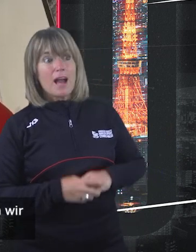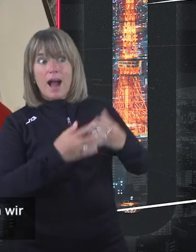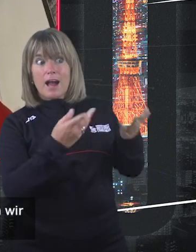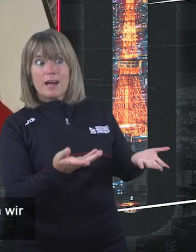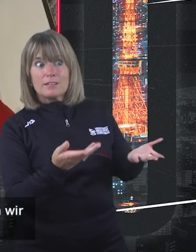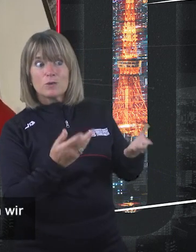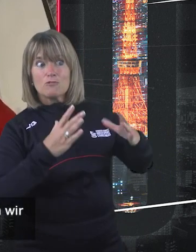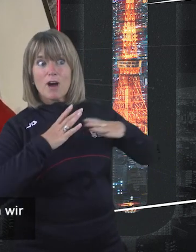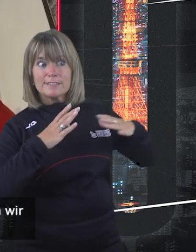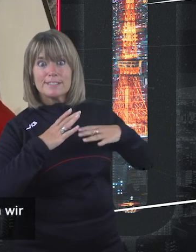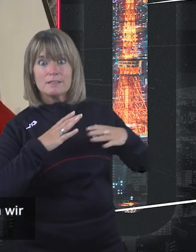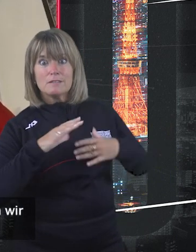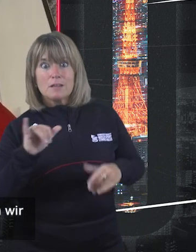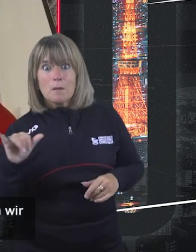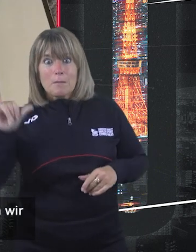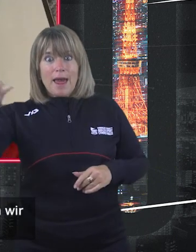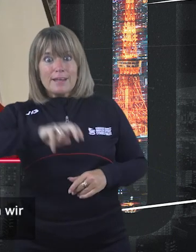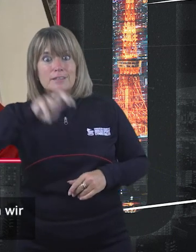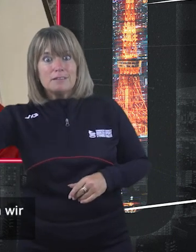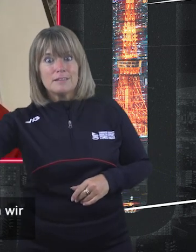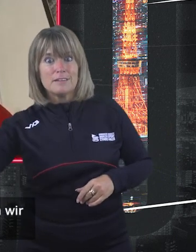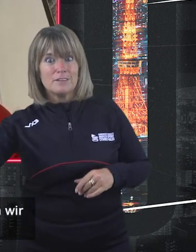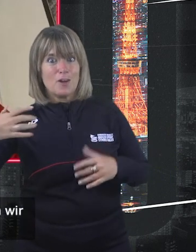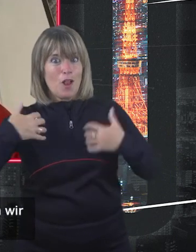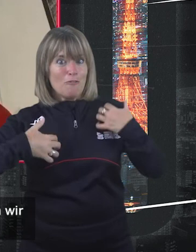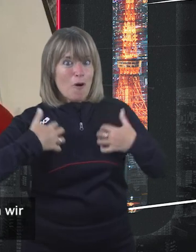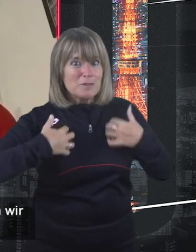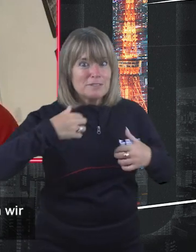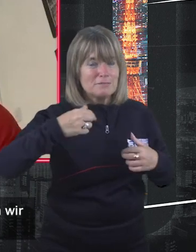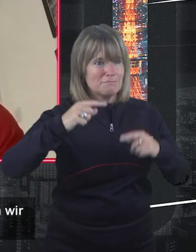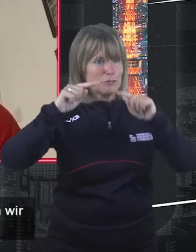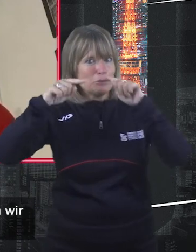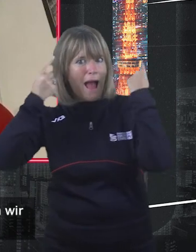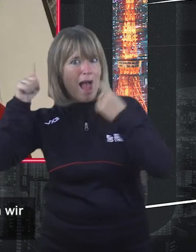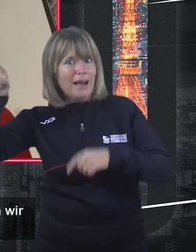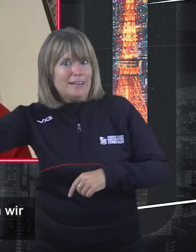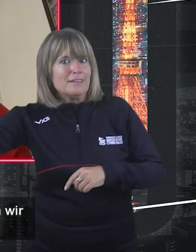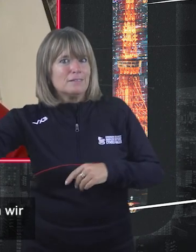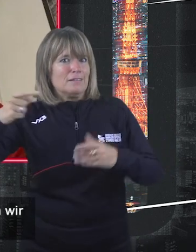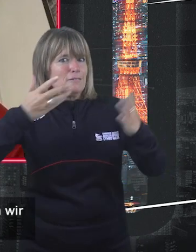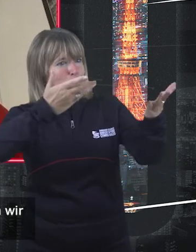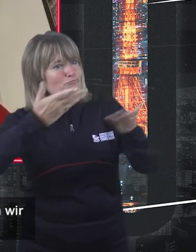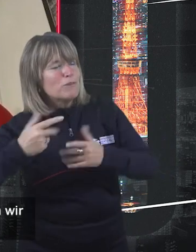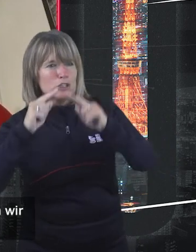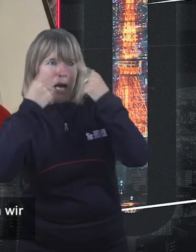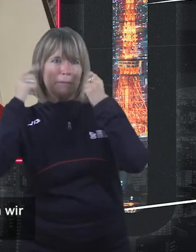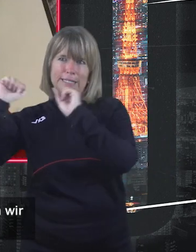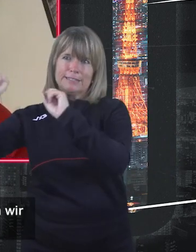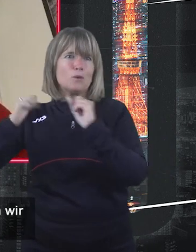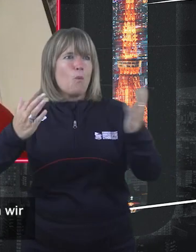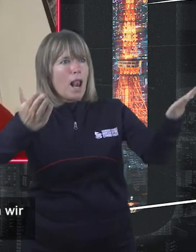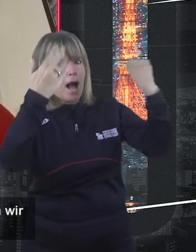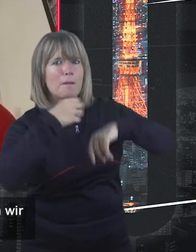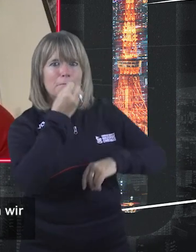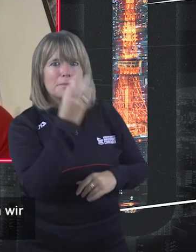And getting ready to board that plane. Are you looking forward to experiencing Japan and indeed the hospitality from the